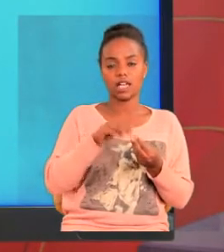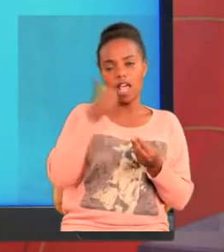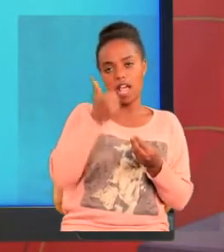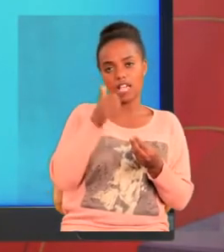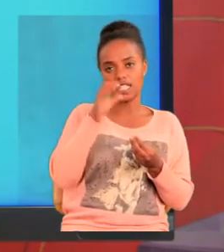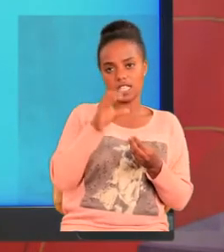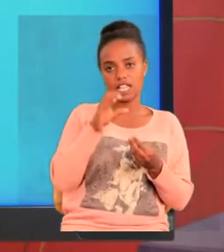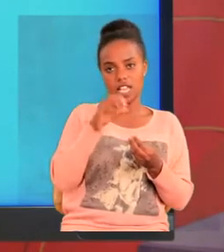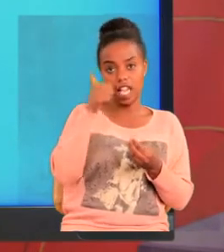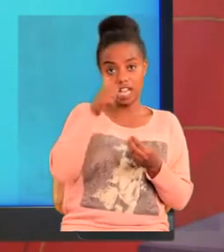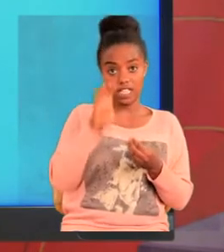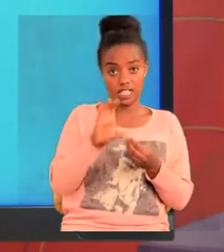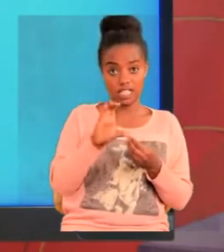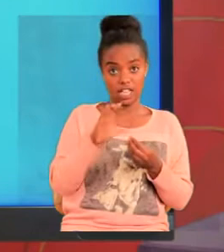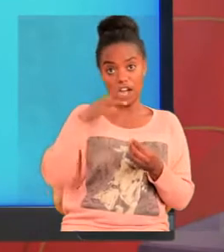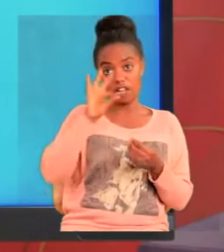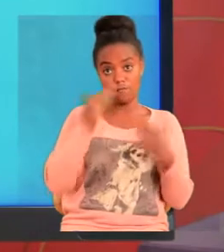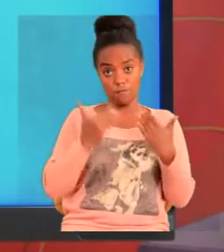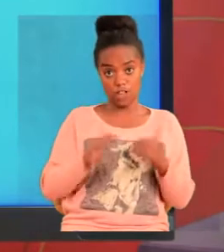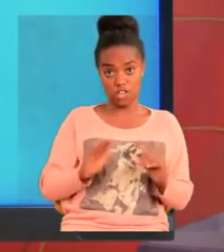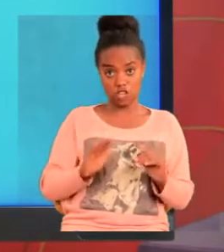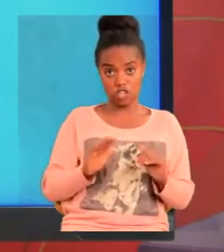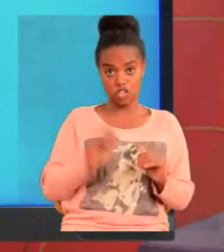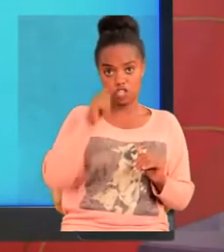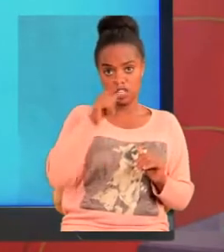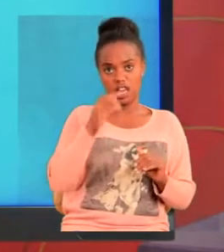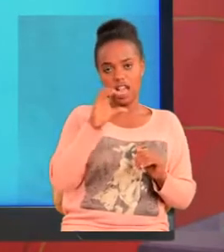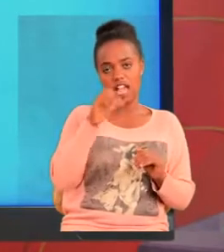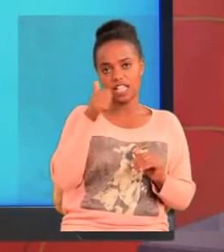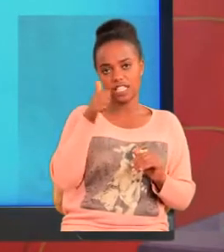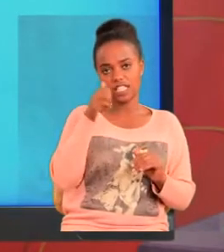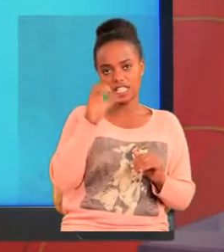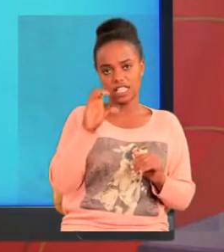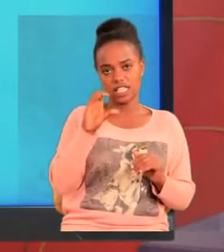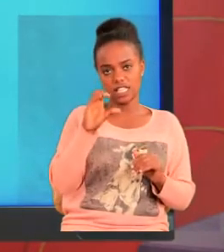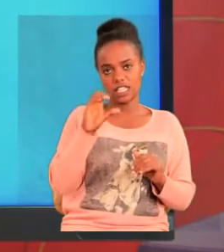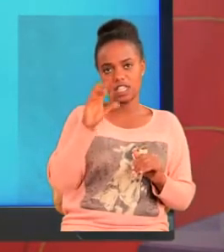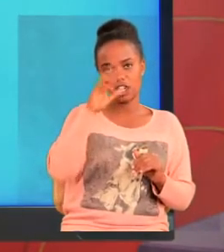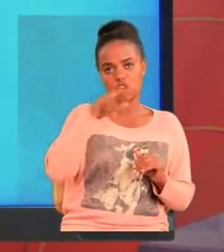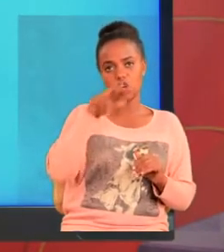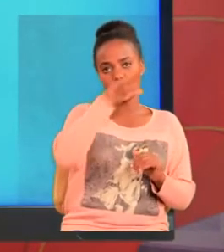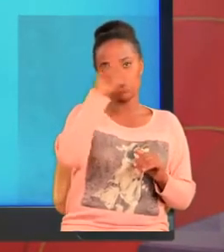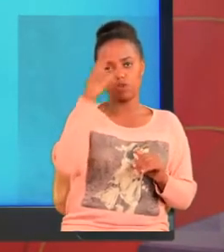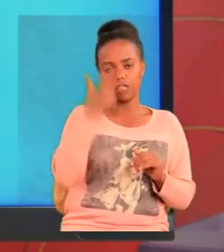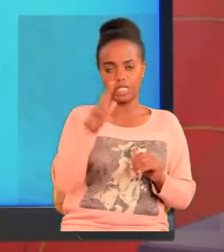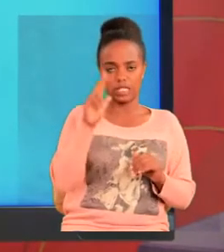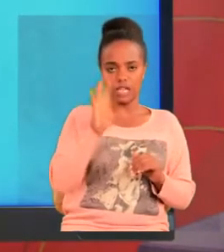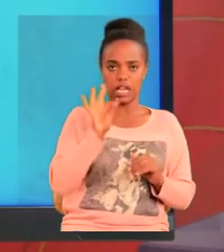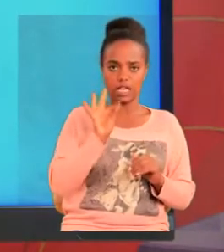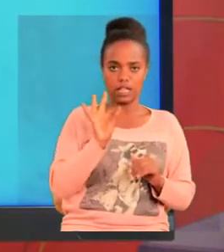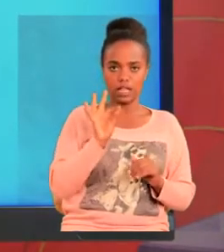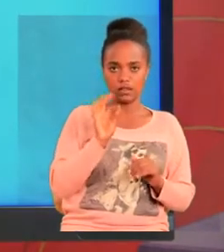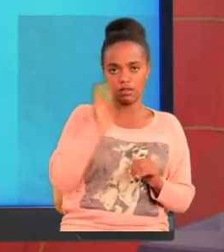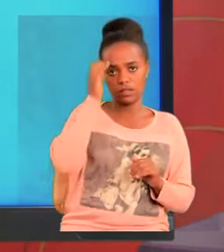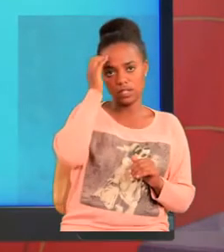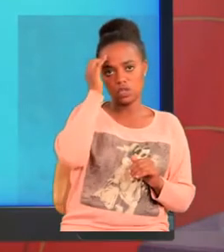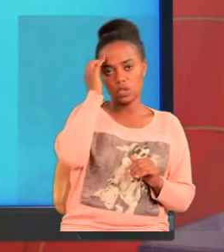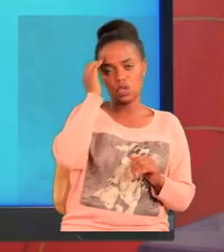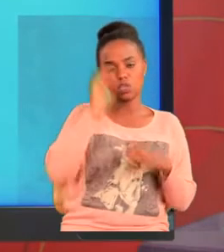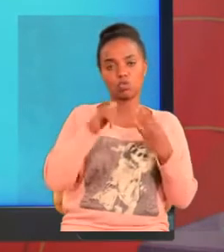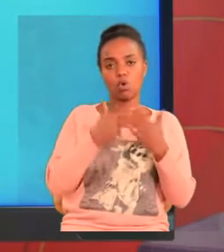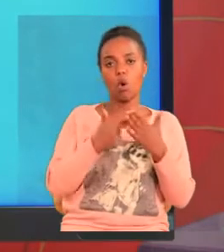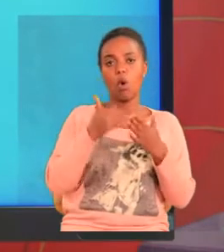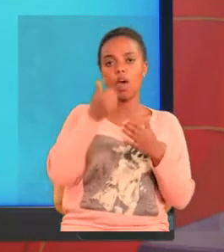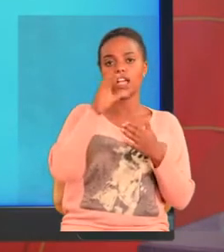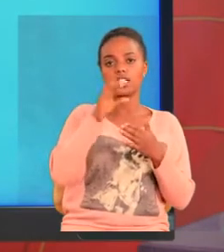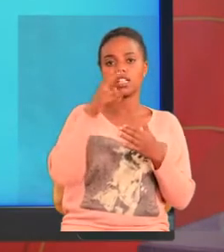AC, we have found AC, this side, AC, we have found AC to be square root of 13 here. So AC squared